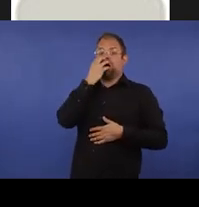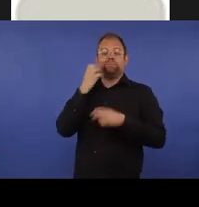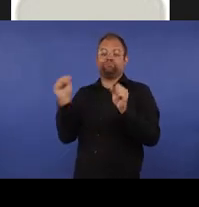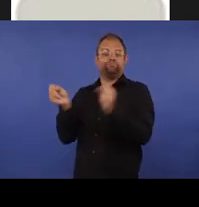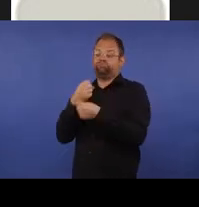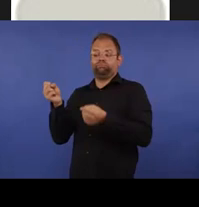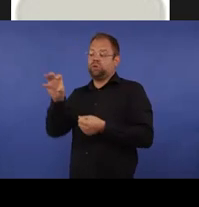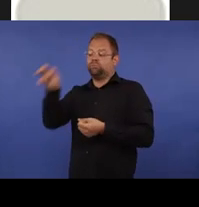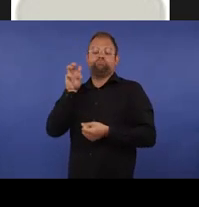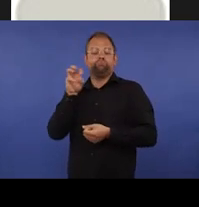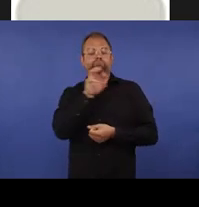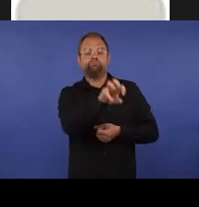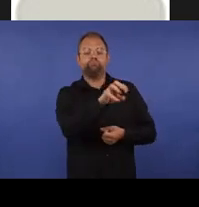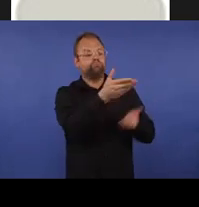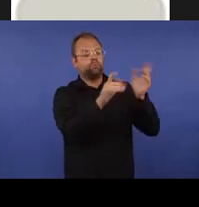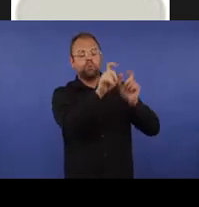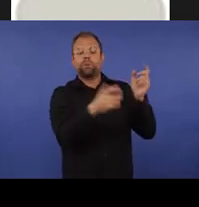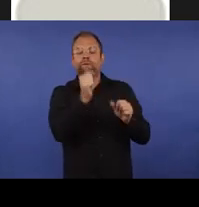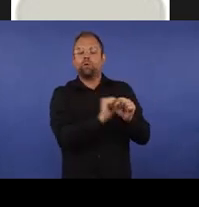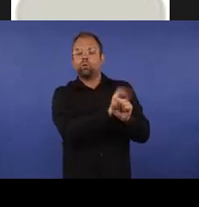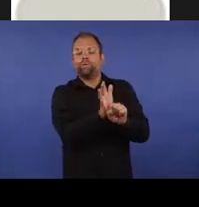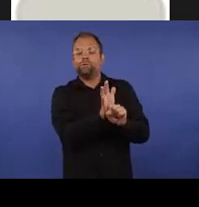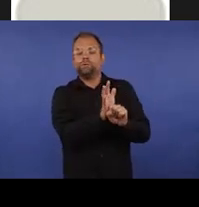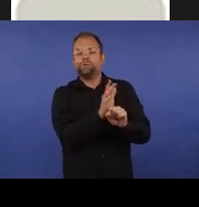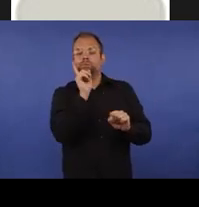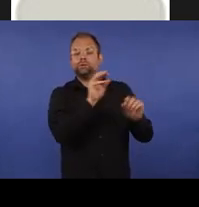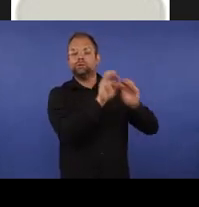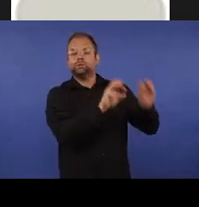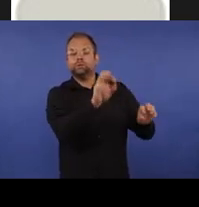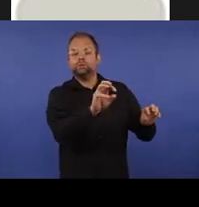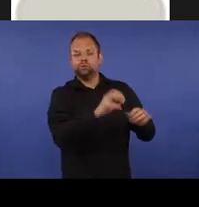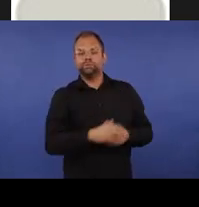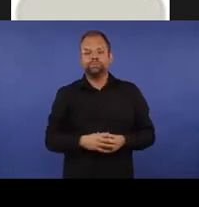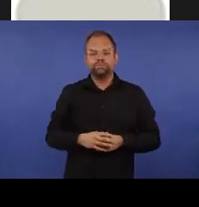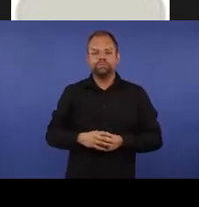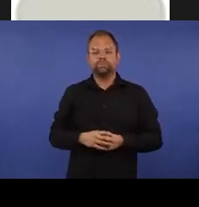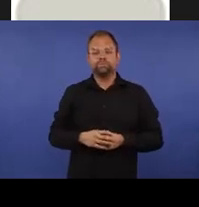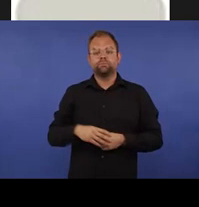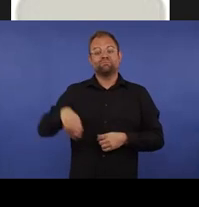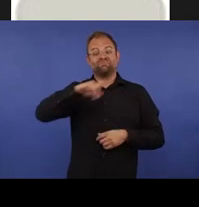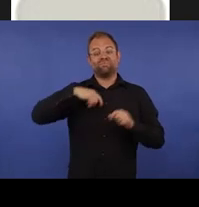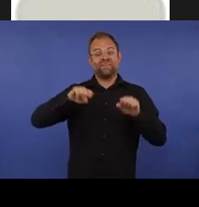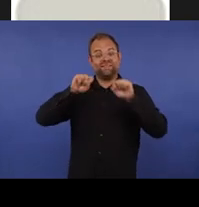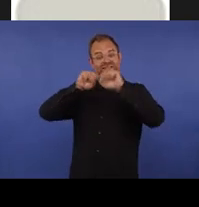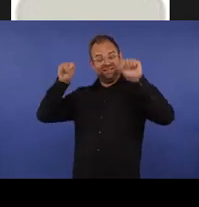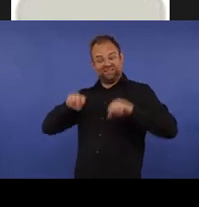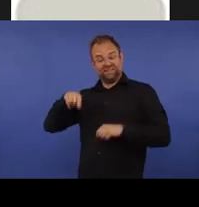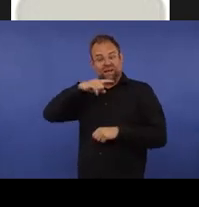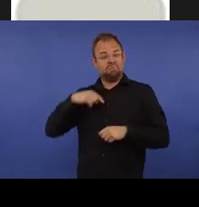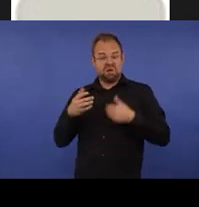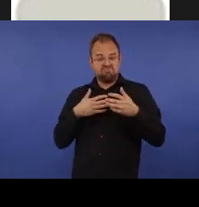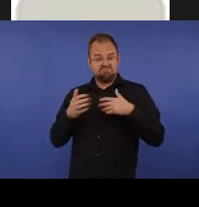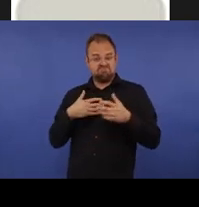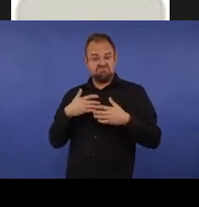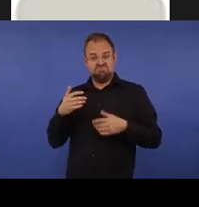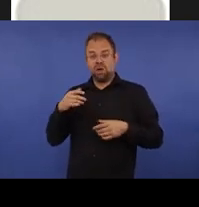really care about getting the supplies needed, not just for COVID-19 patients, but also people with disabilities. So